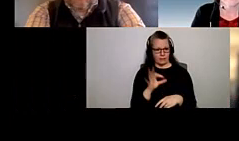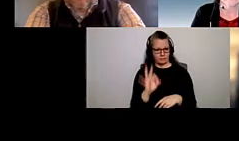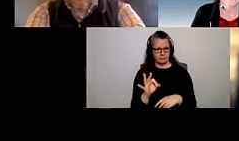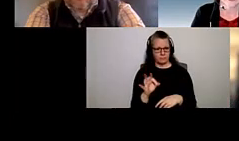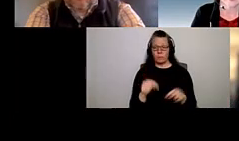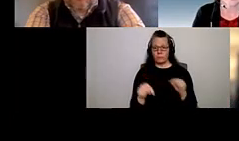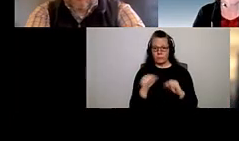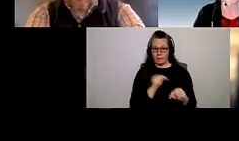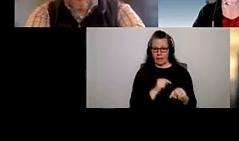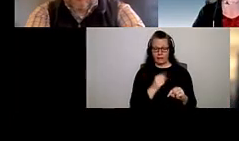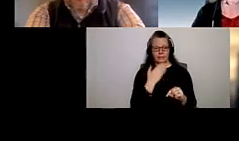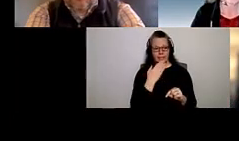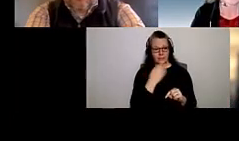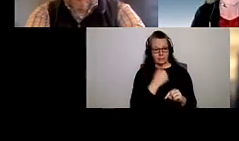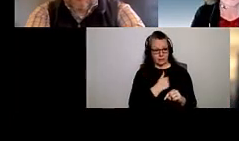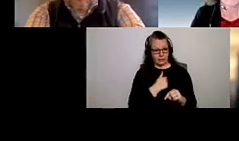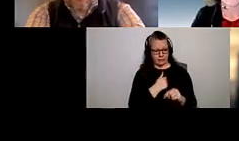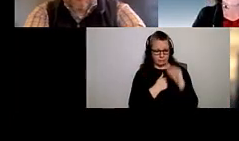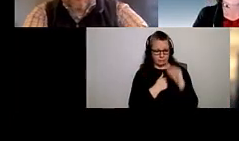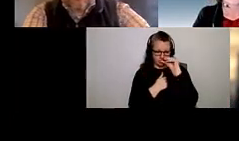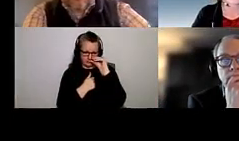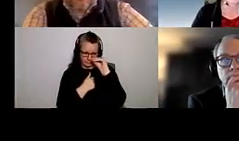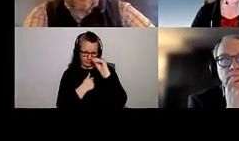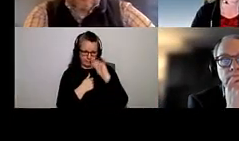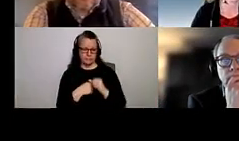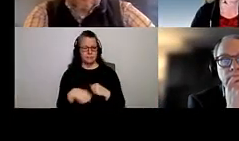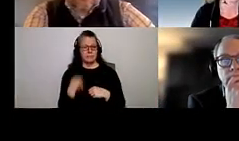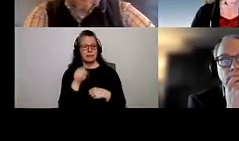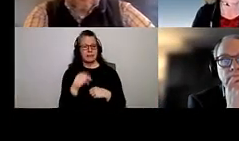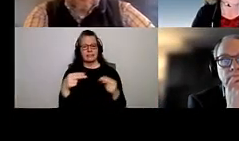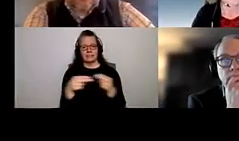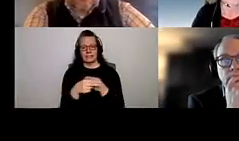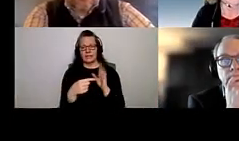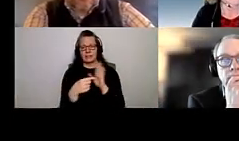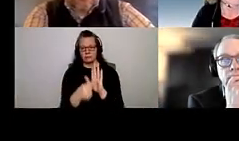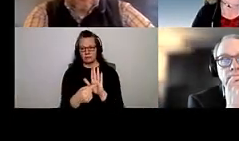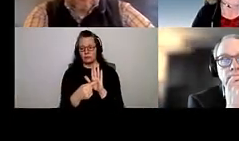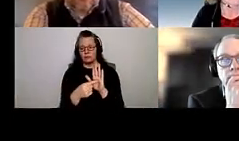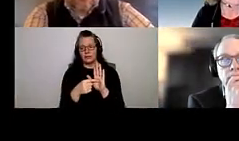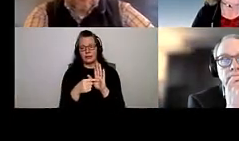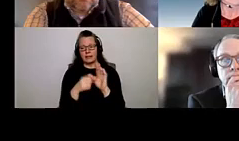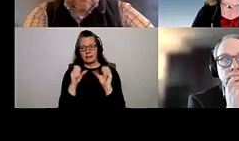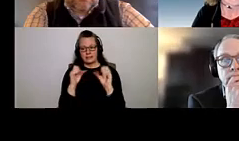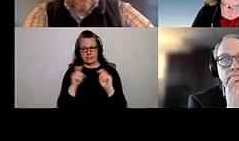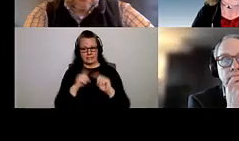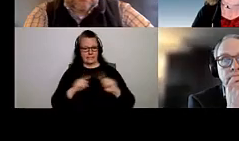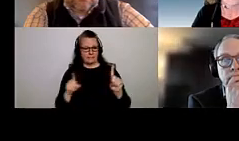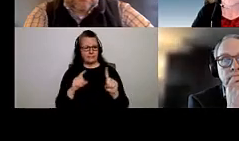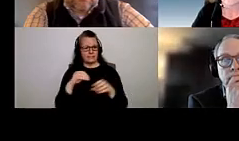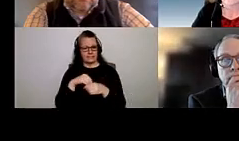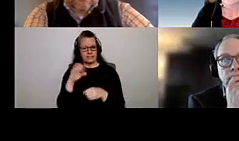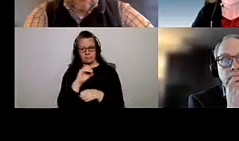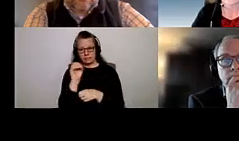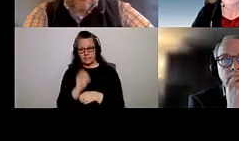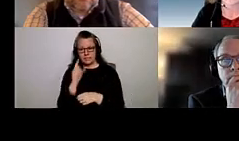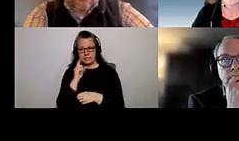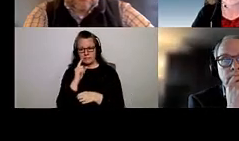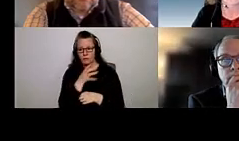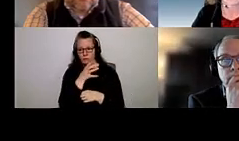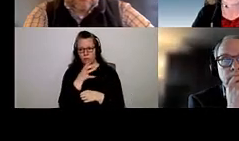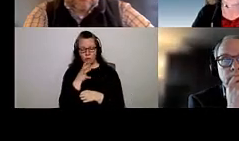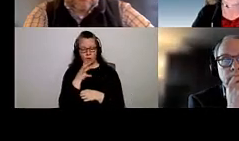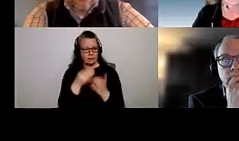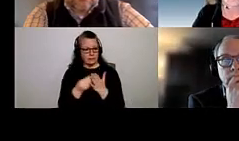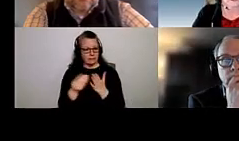back, my apologies. Thank you. So this slide illustrates the dramatic difference in the percentage of rural expenses that go